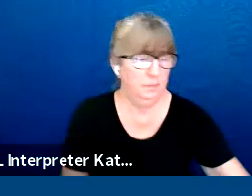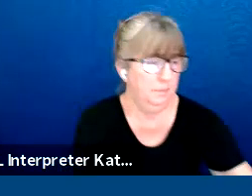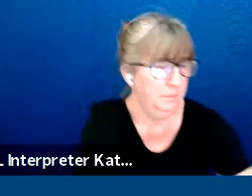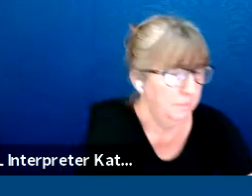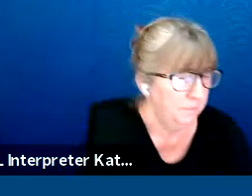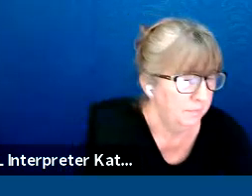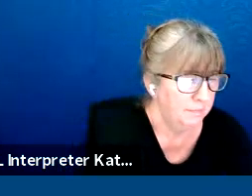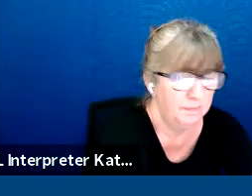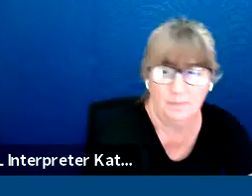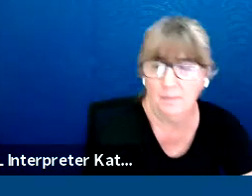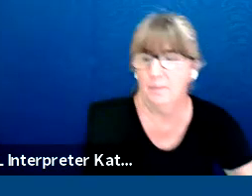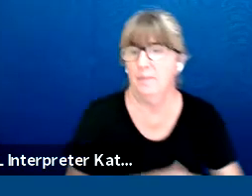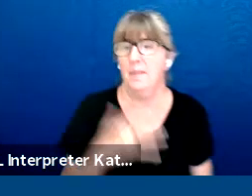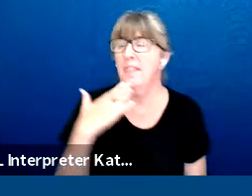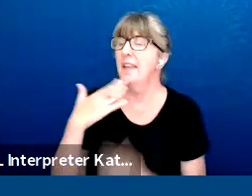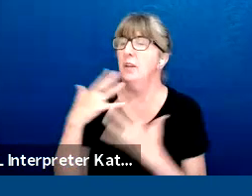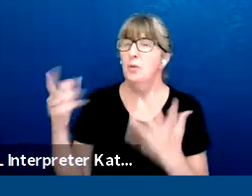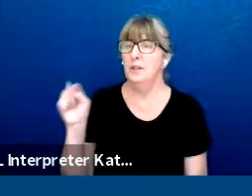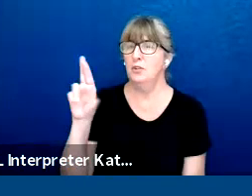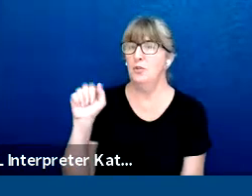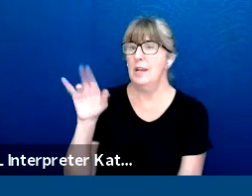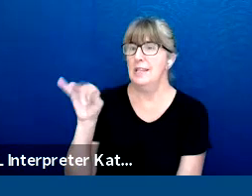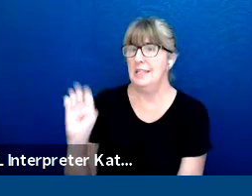Thanks so much, Tracy.